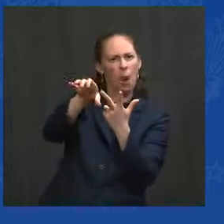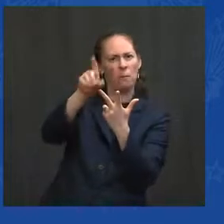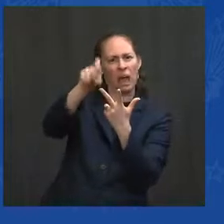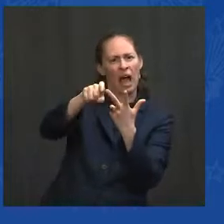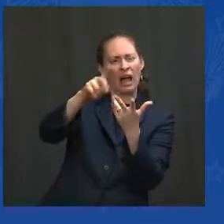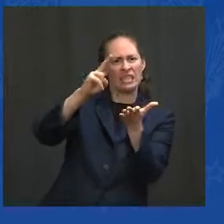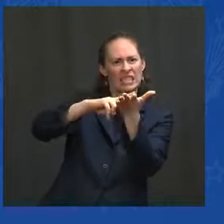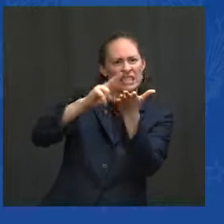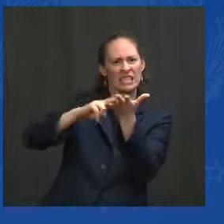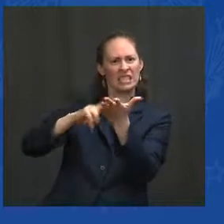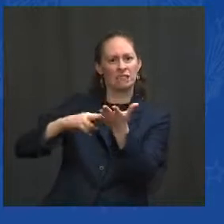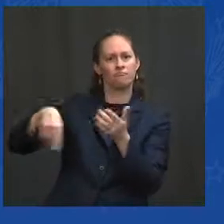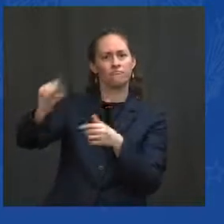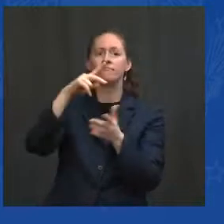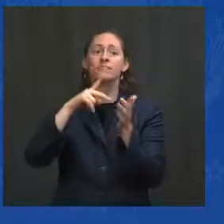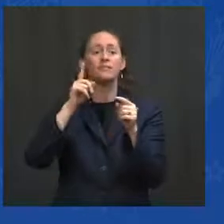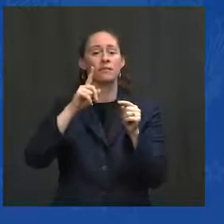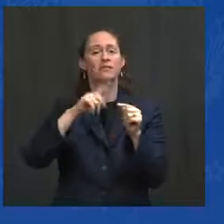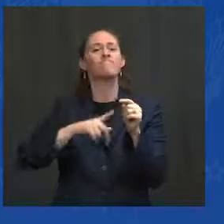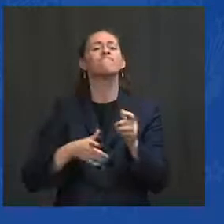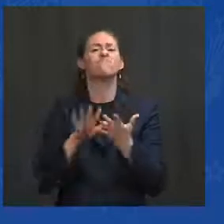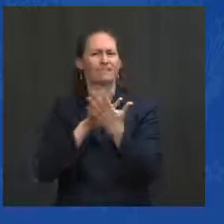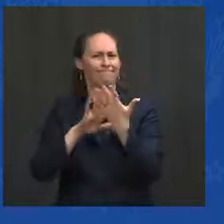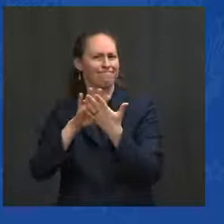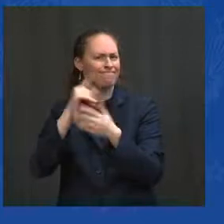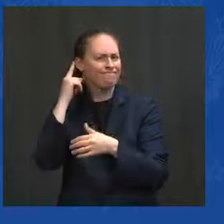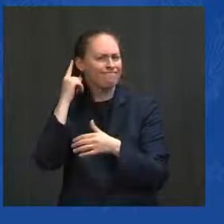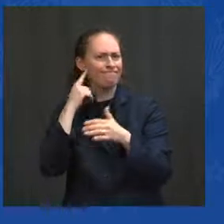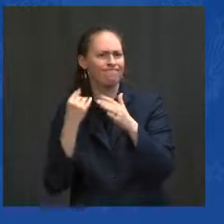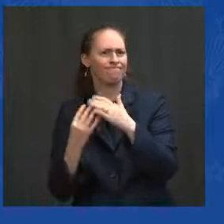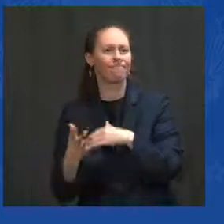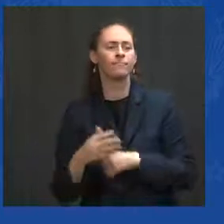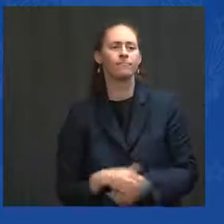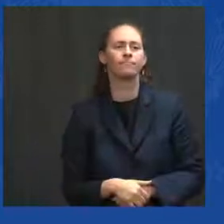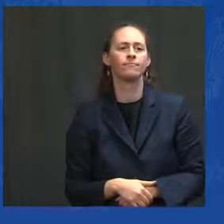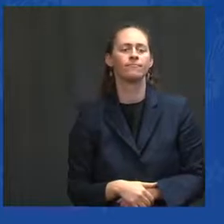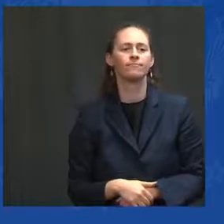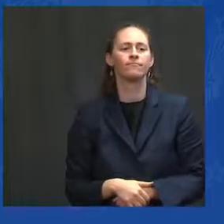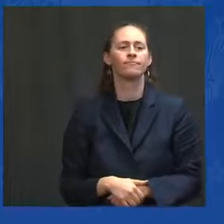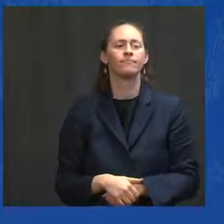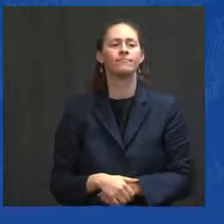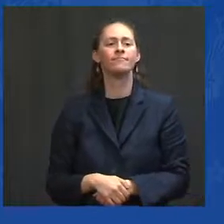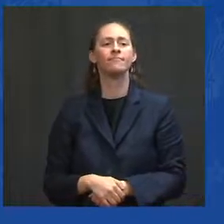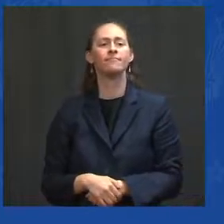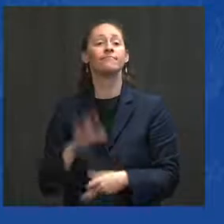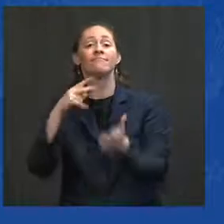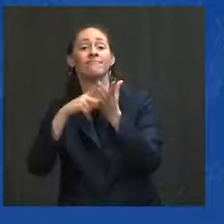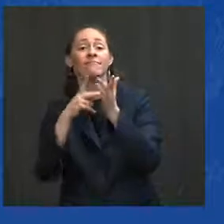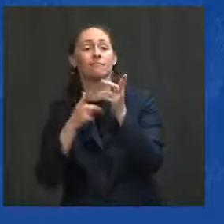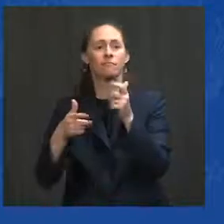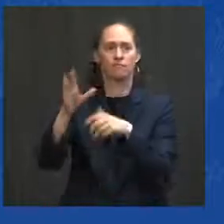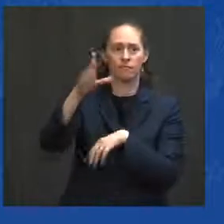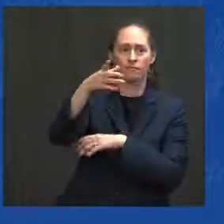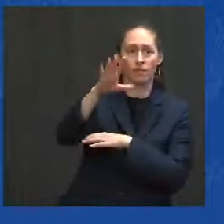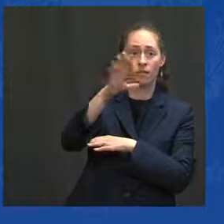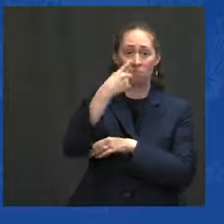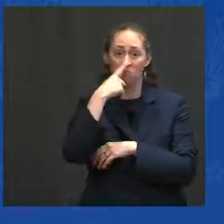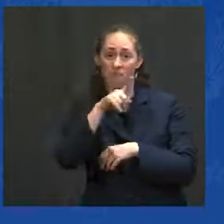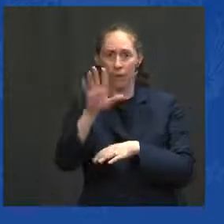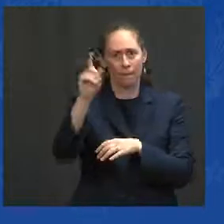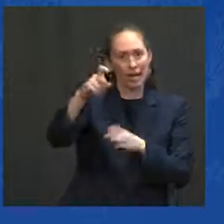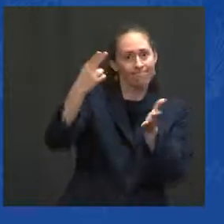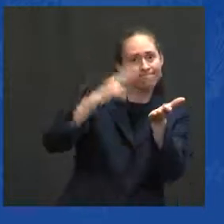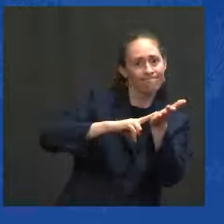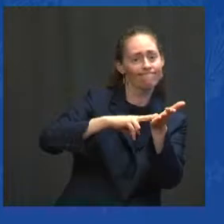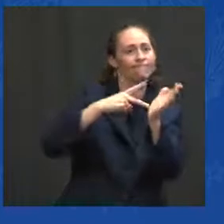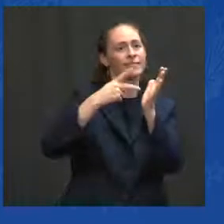agreement. These aren't just high-paid executives or scientists who hold secret formulas for Coca-Cola so Pepsi